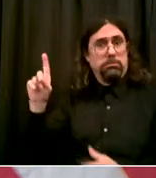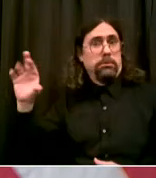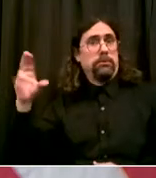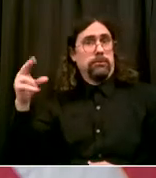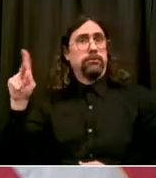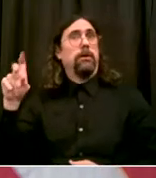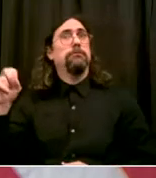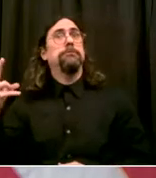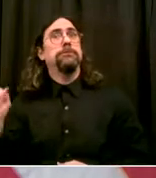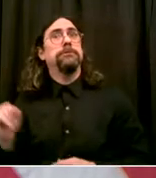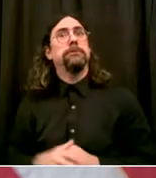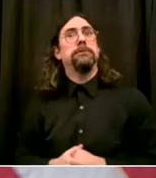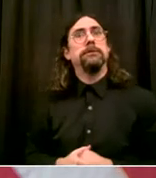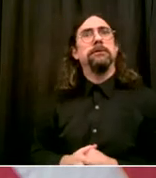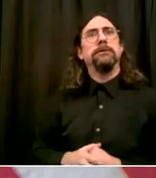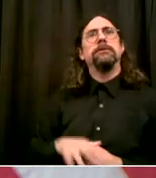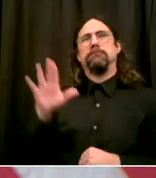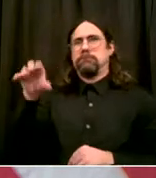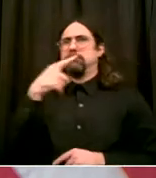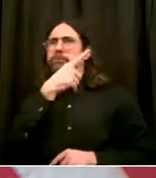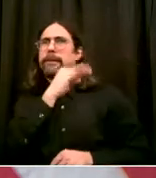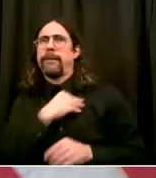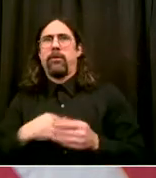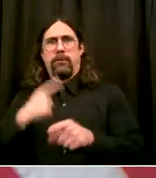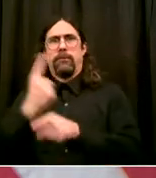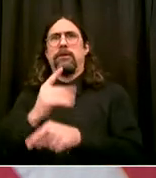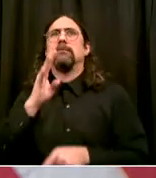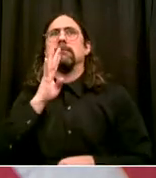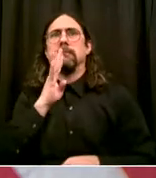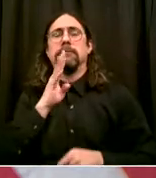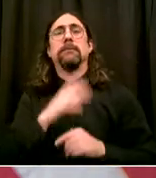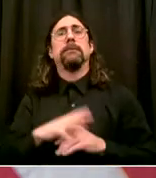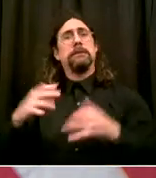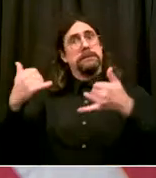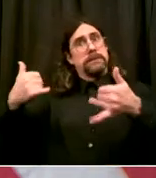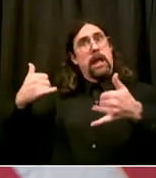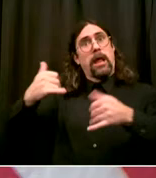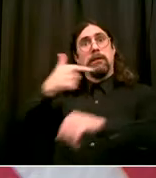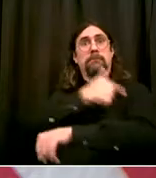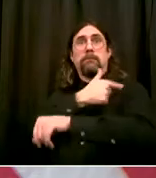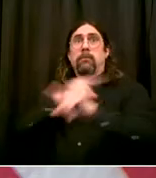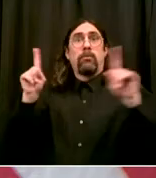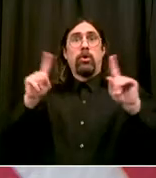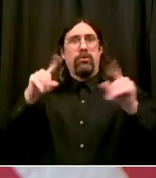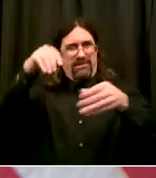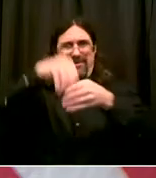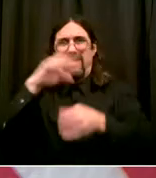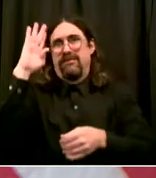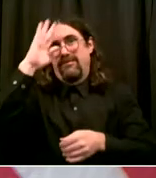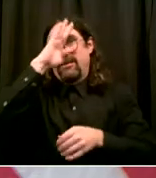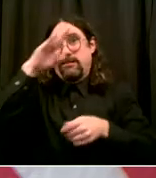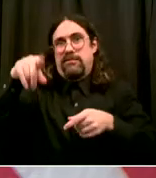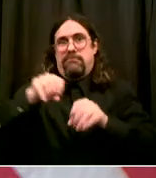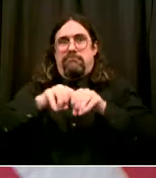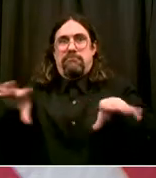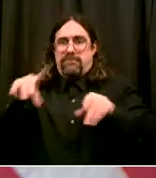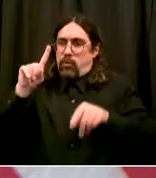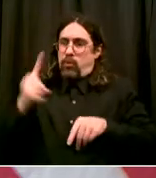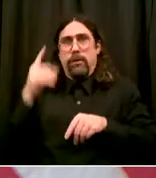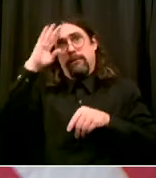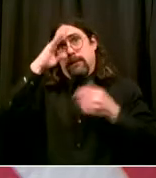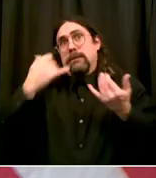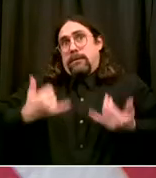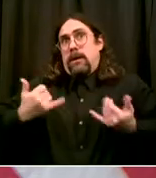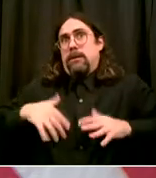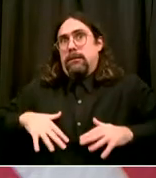that are also controlled environments, whether they're urgent care centers or pharmacies. These are the places